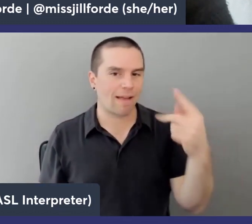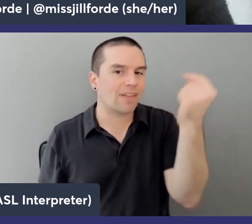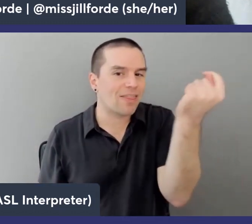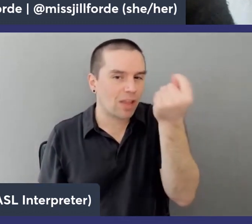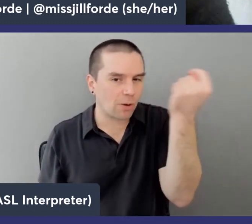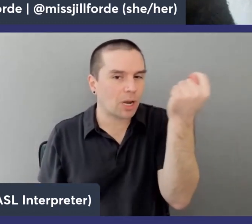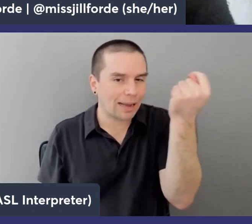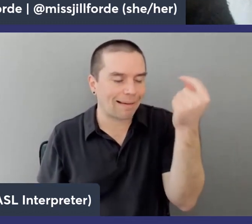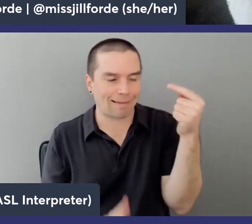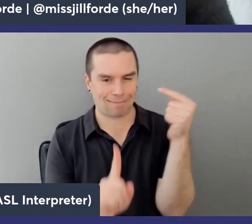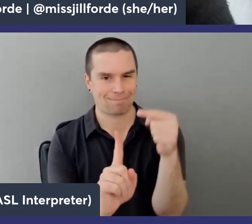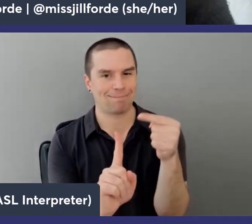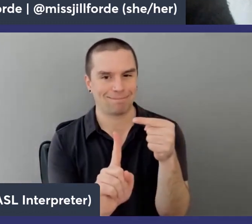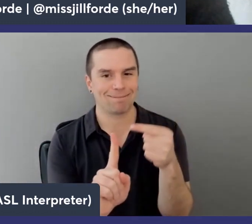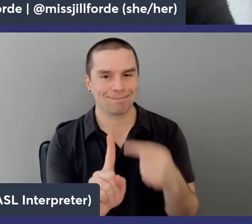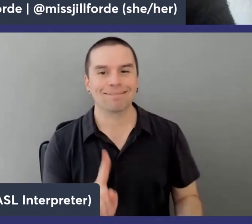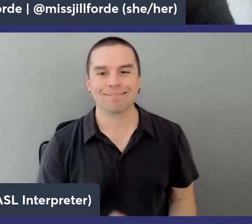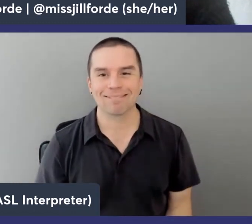mathematical constructs.